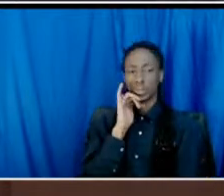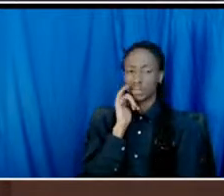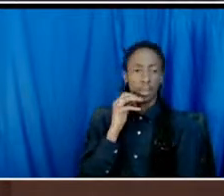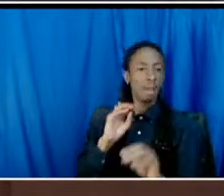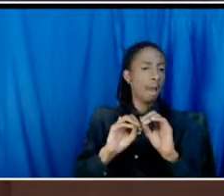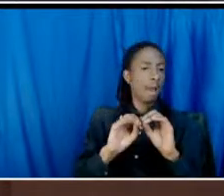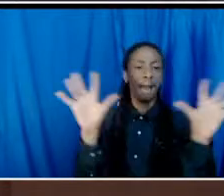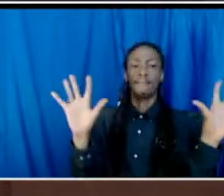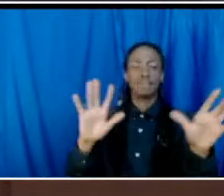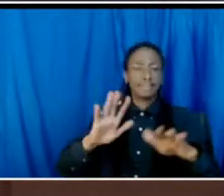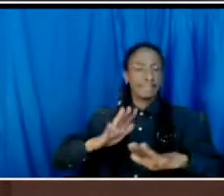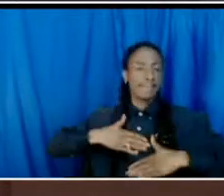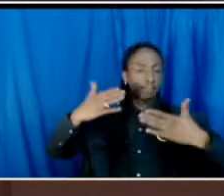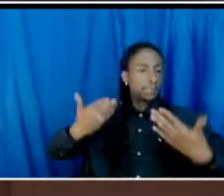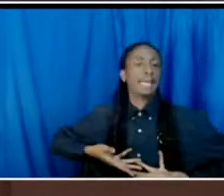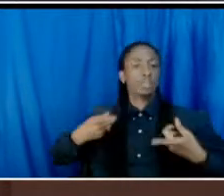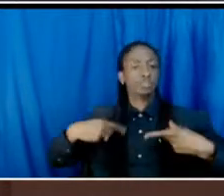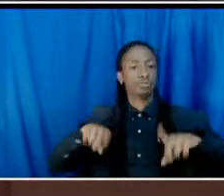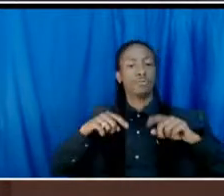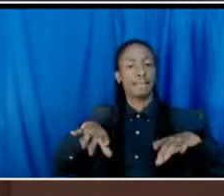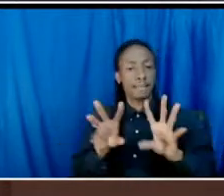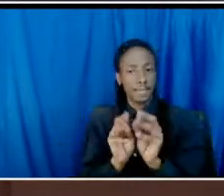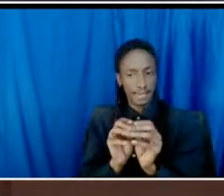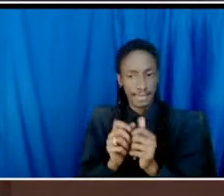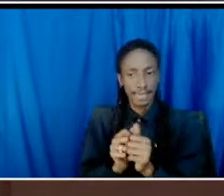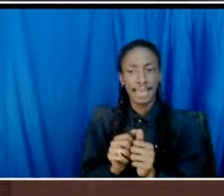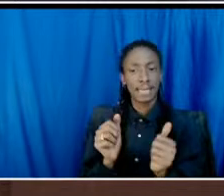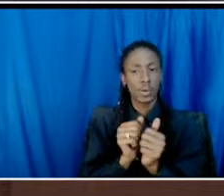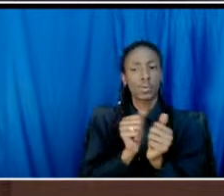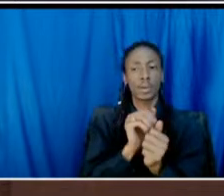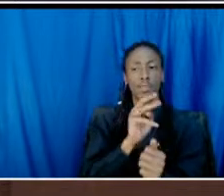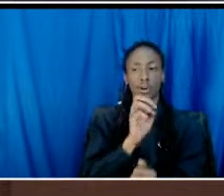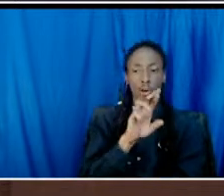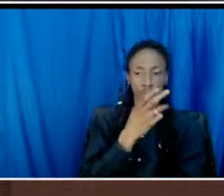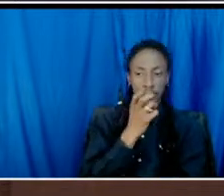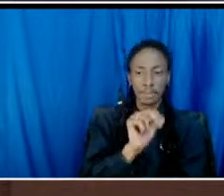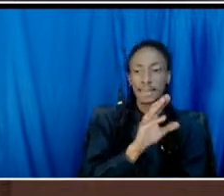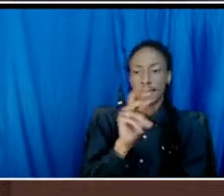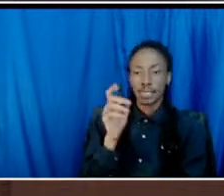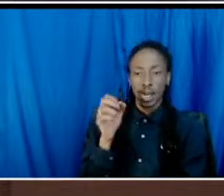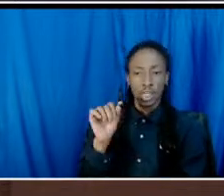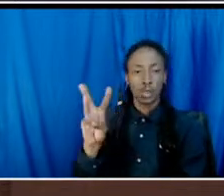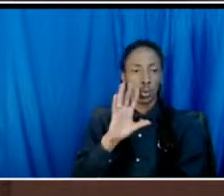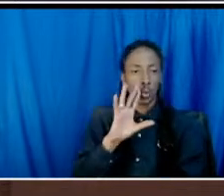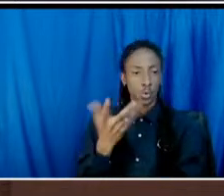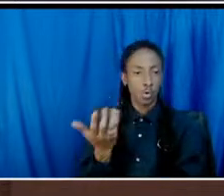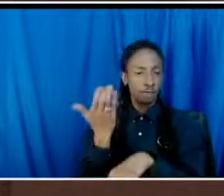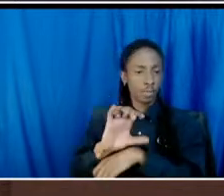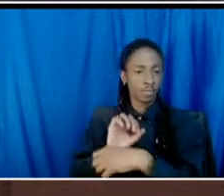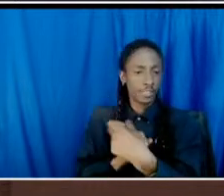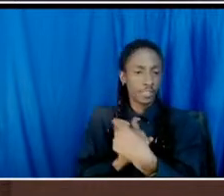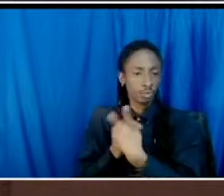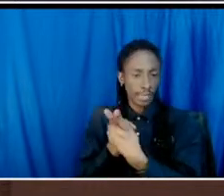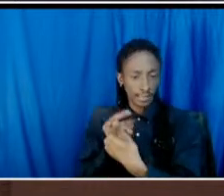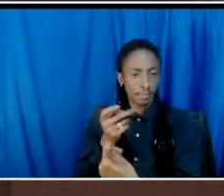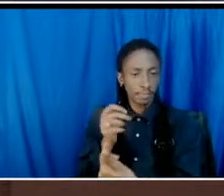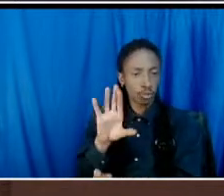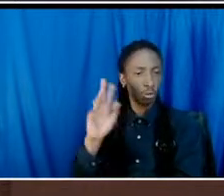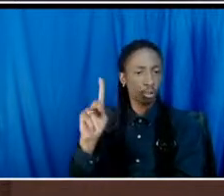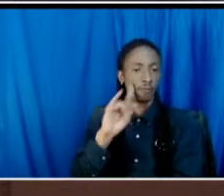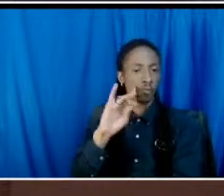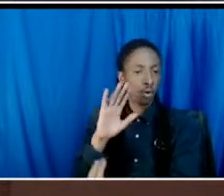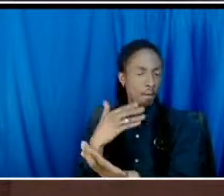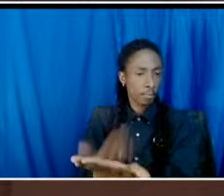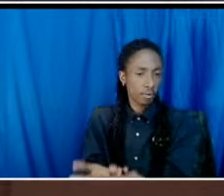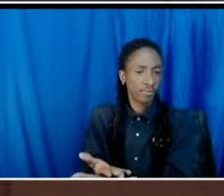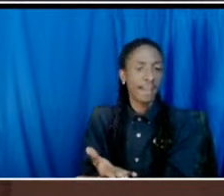the meeting, and that he, along with Eric Hirschman and Mr. Donahue, quote, forcefully challenged Mr. Clark to produce evidence of his election